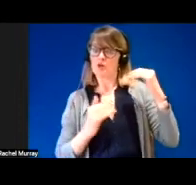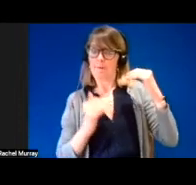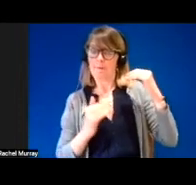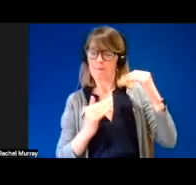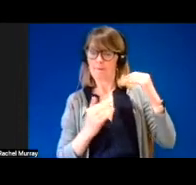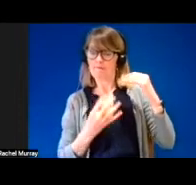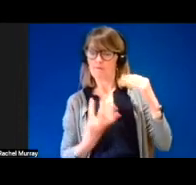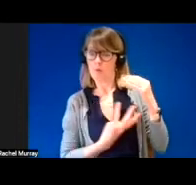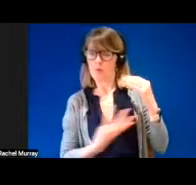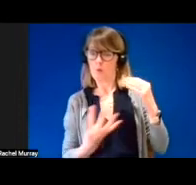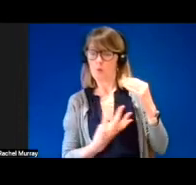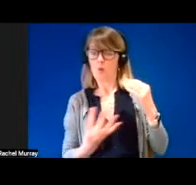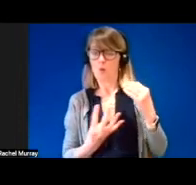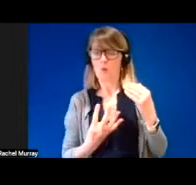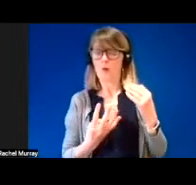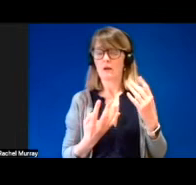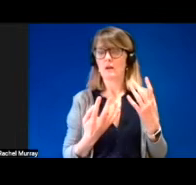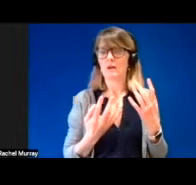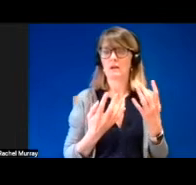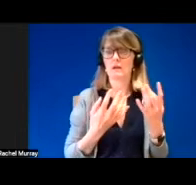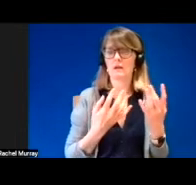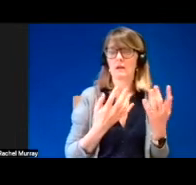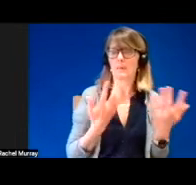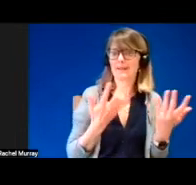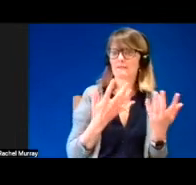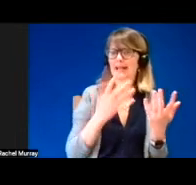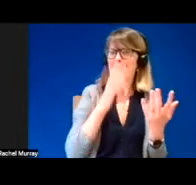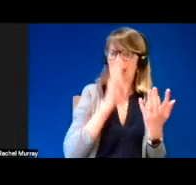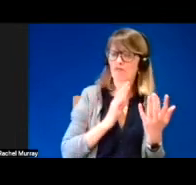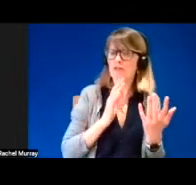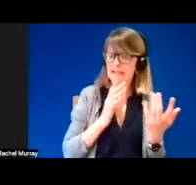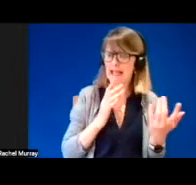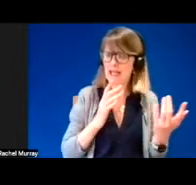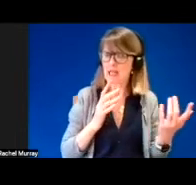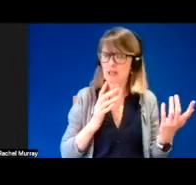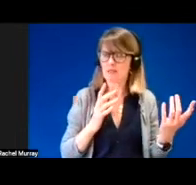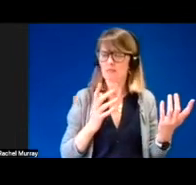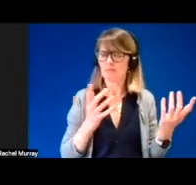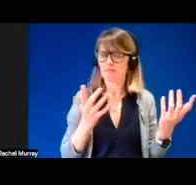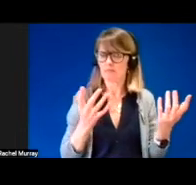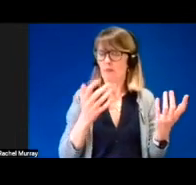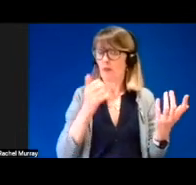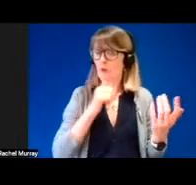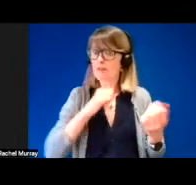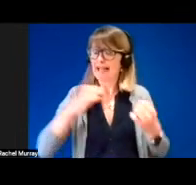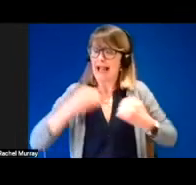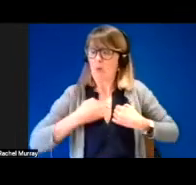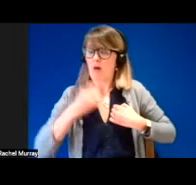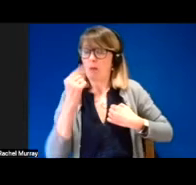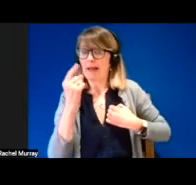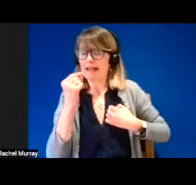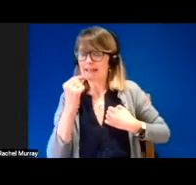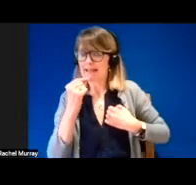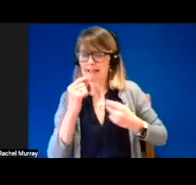seriously, the use of our abilities to provide something with